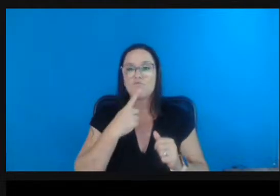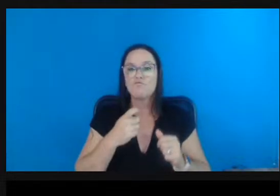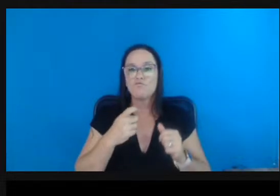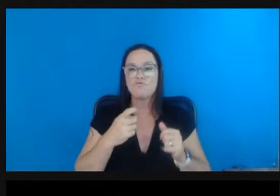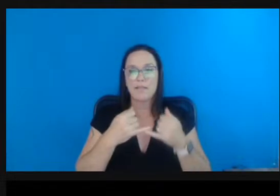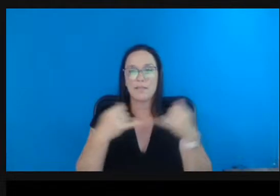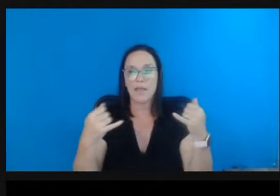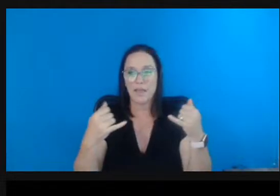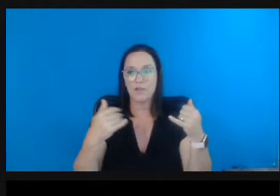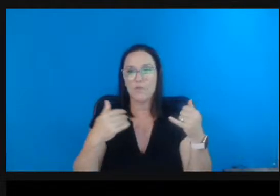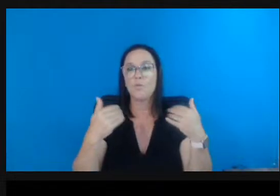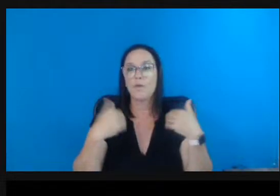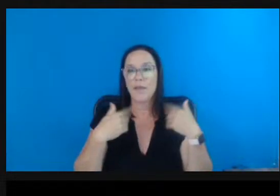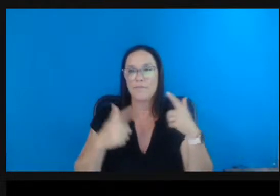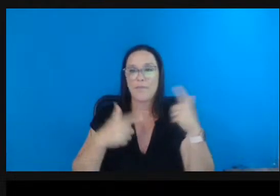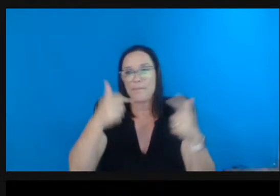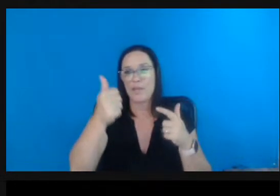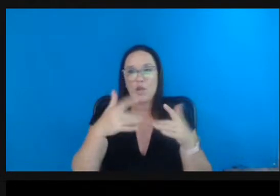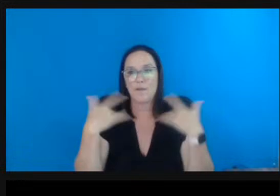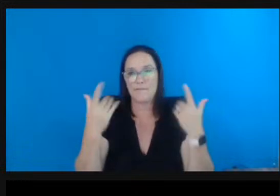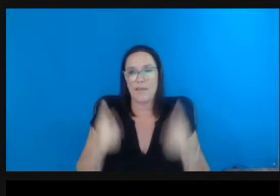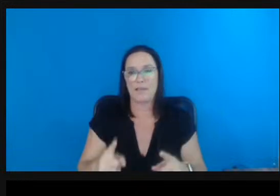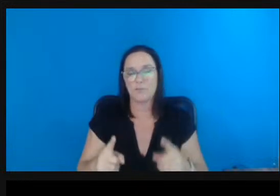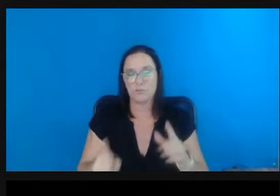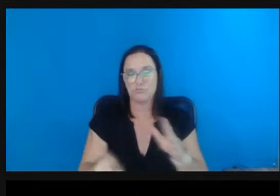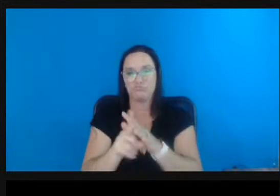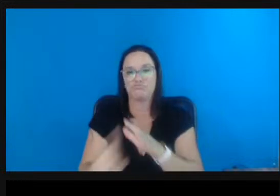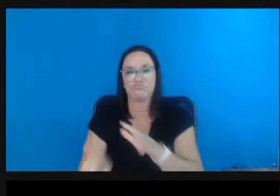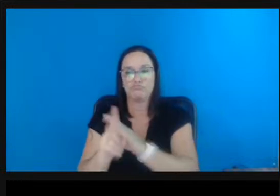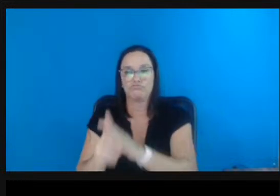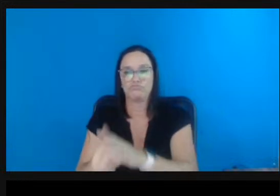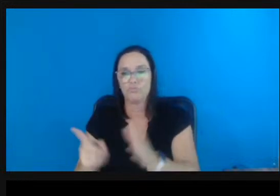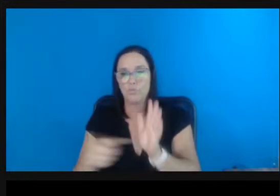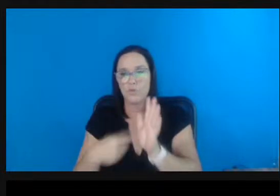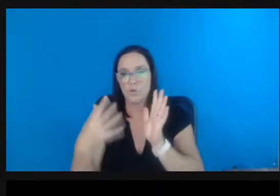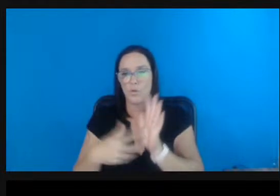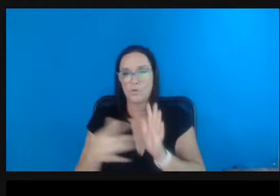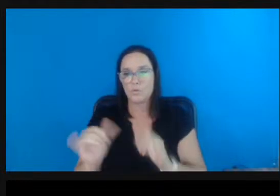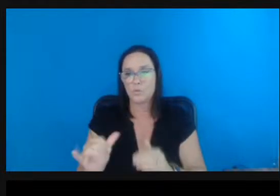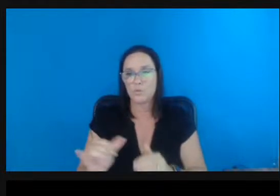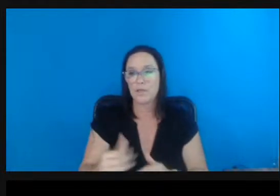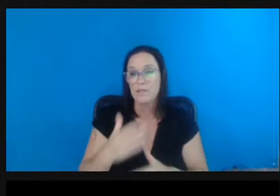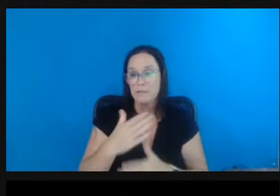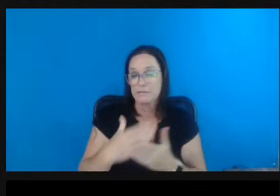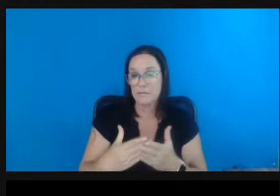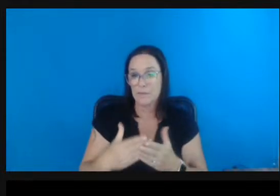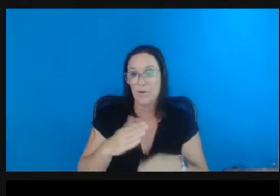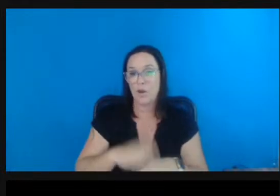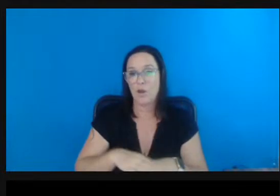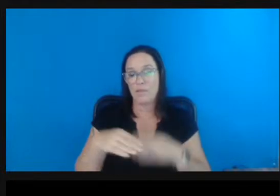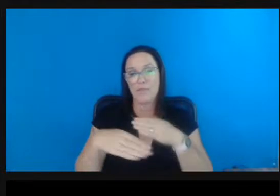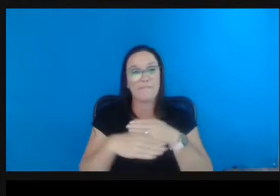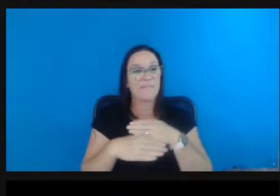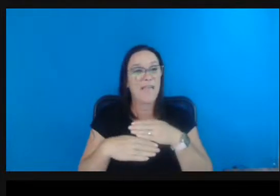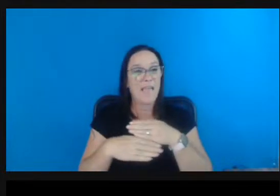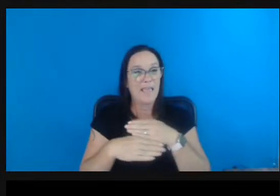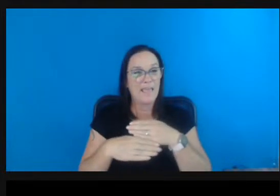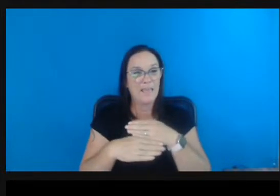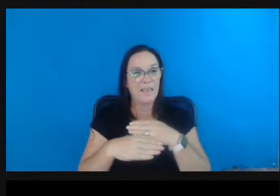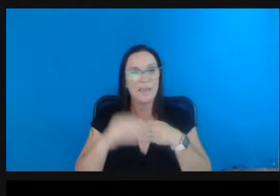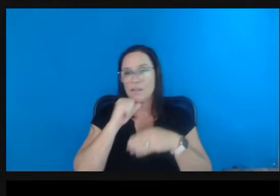are these bigger events popping in from time to time as well. Some of which are really on a flank and not underneath the summit as